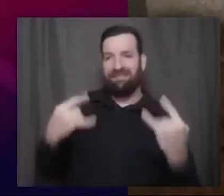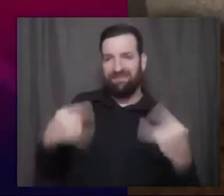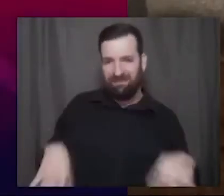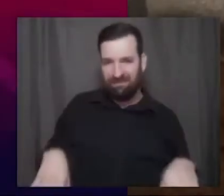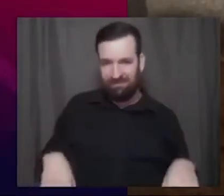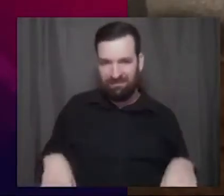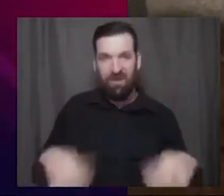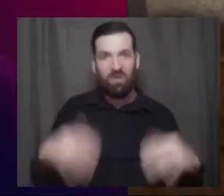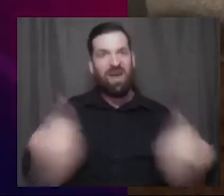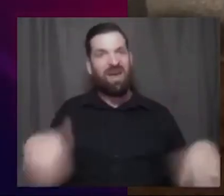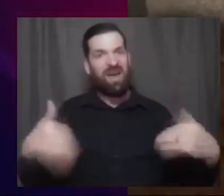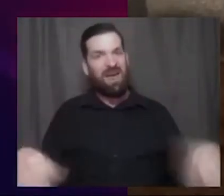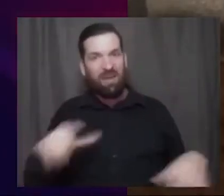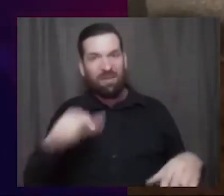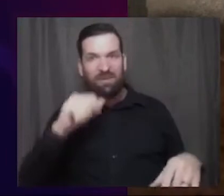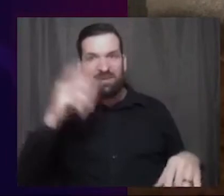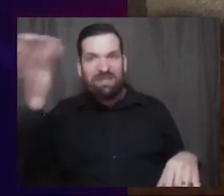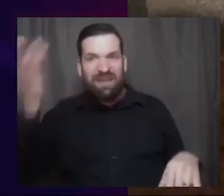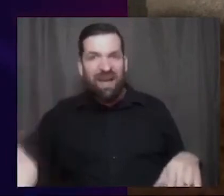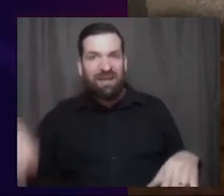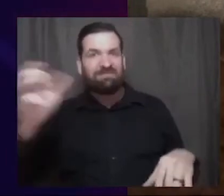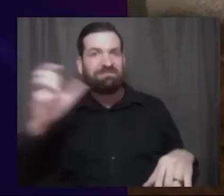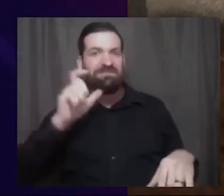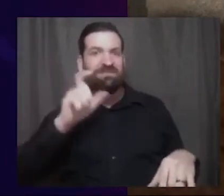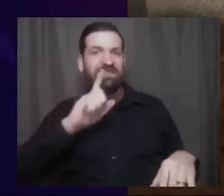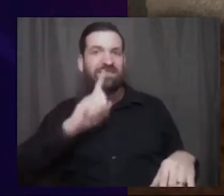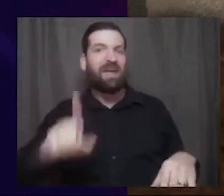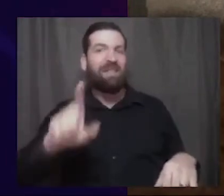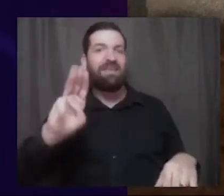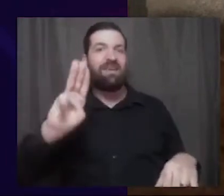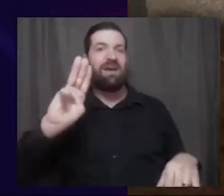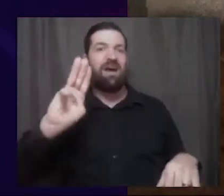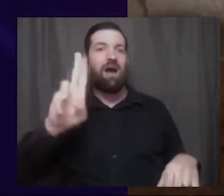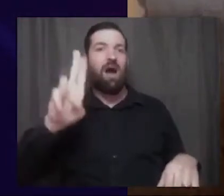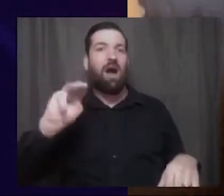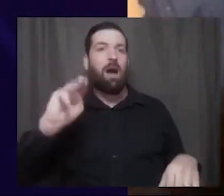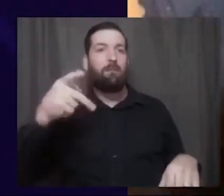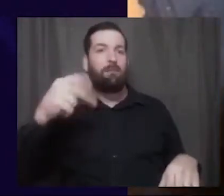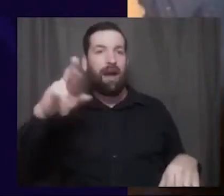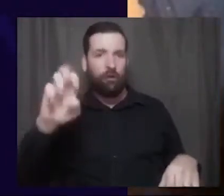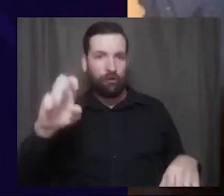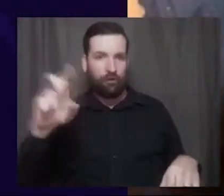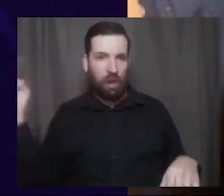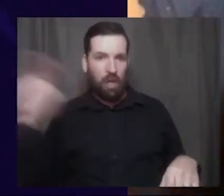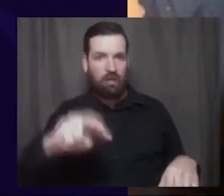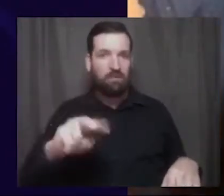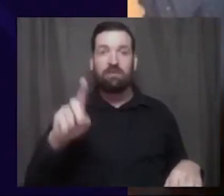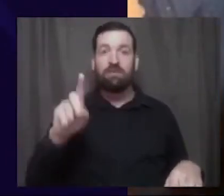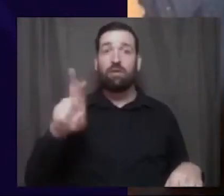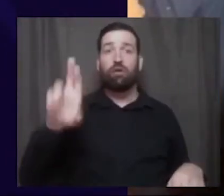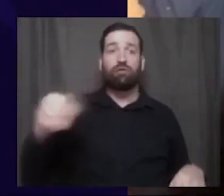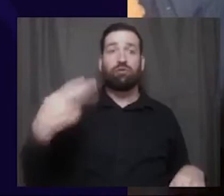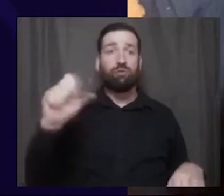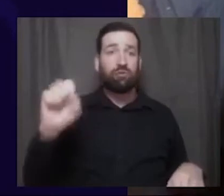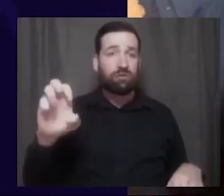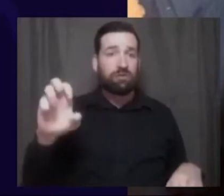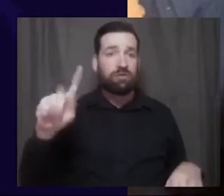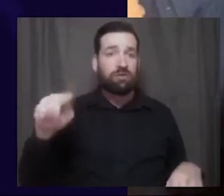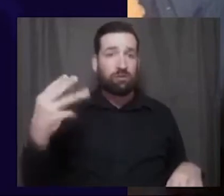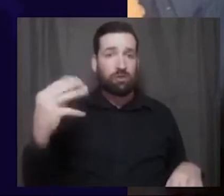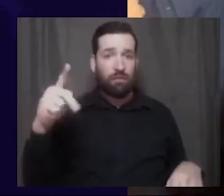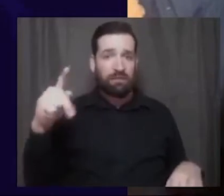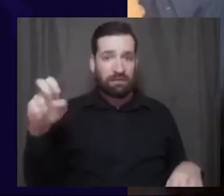who do we have here? I know it's not the umpire that we're looking at. Maybe Dr. Hoos-Thompson? Oh, I know those people. Yeah. You